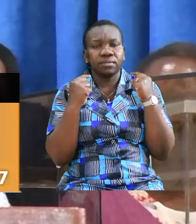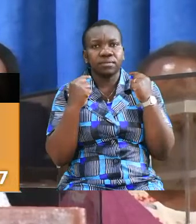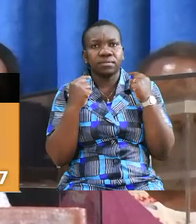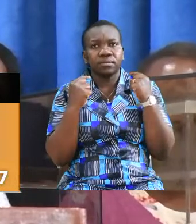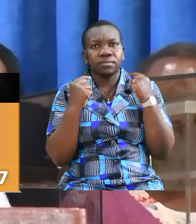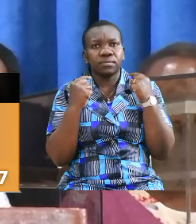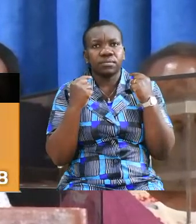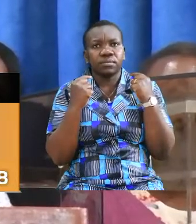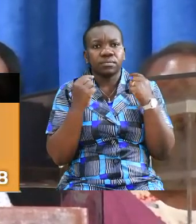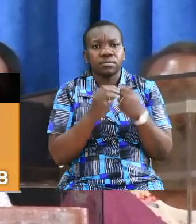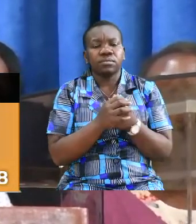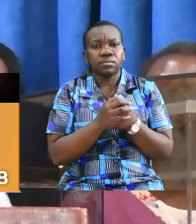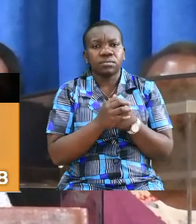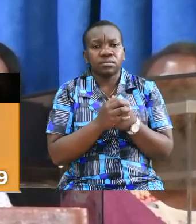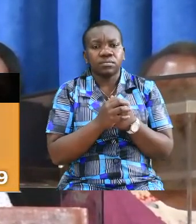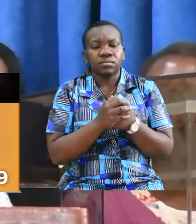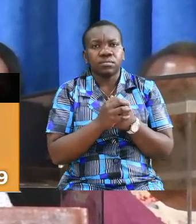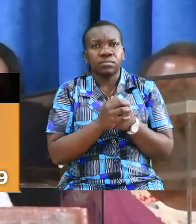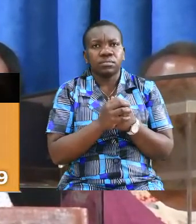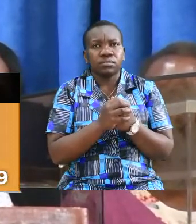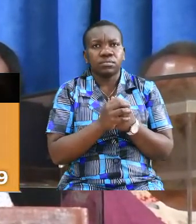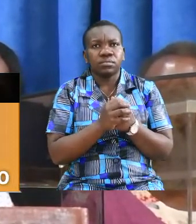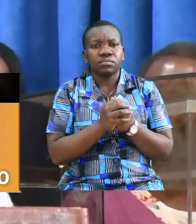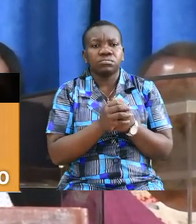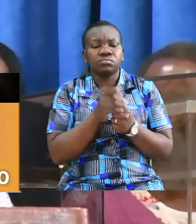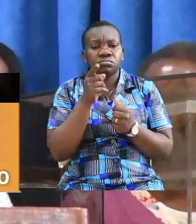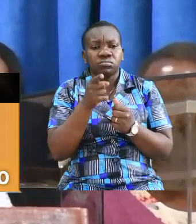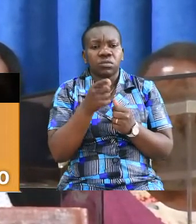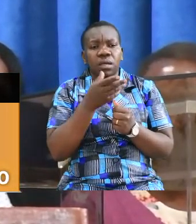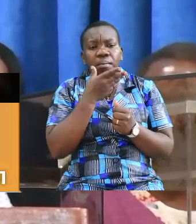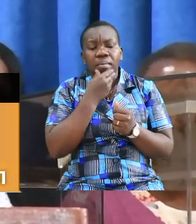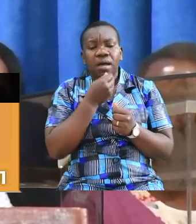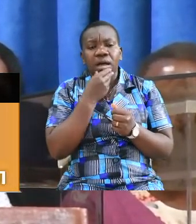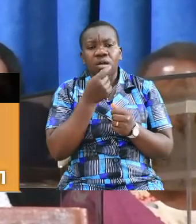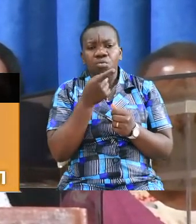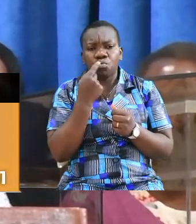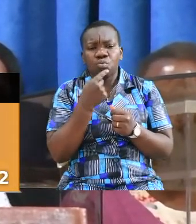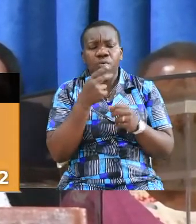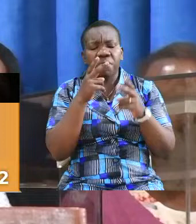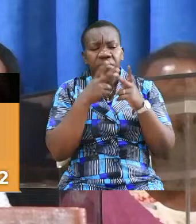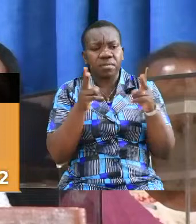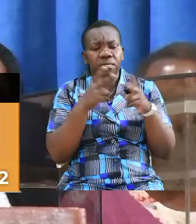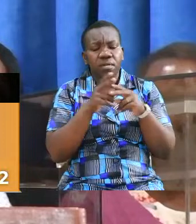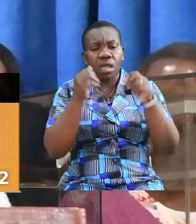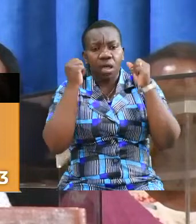of the Word and Sacraments, the said Mr. Solomon Kamau